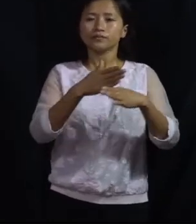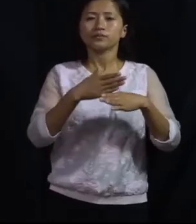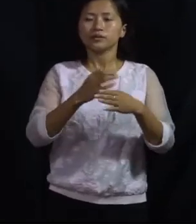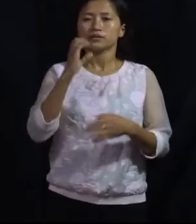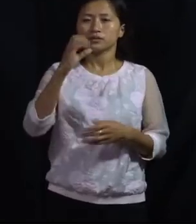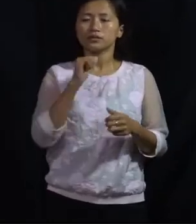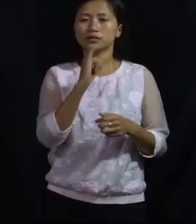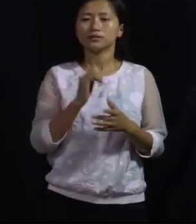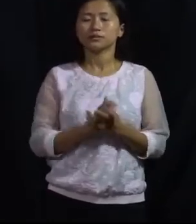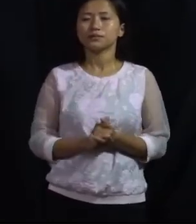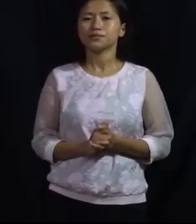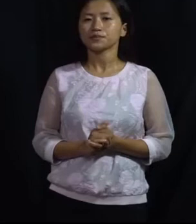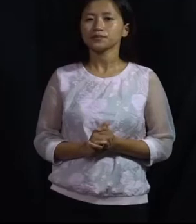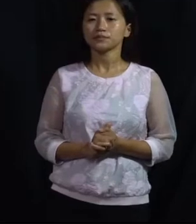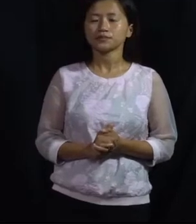C is